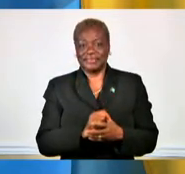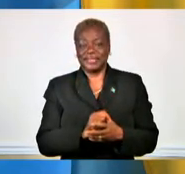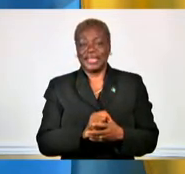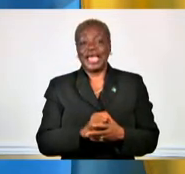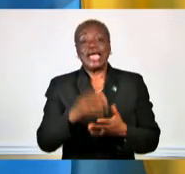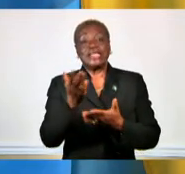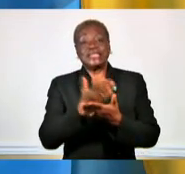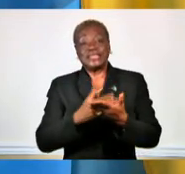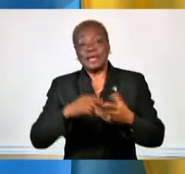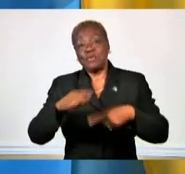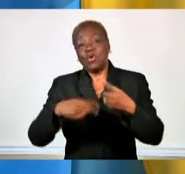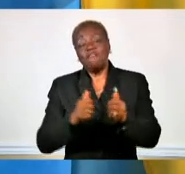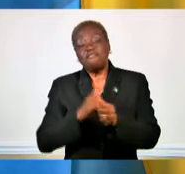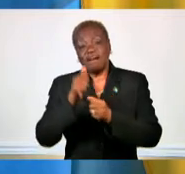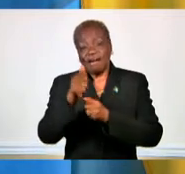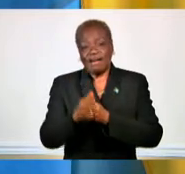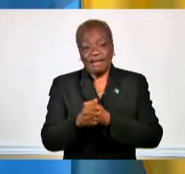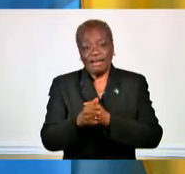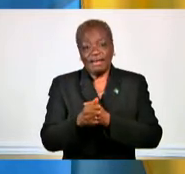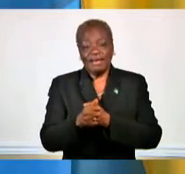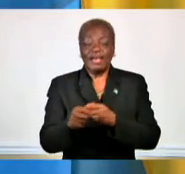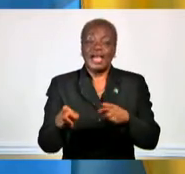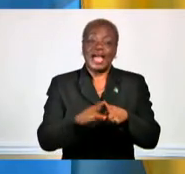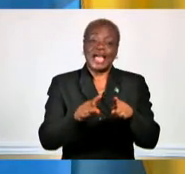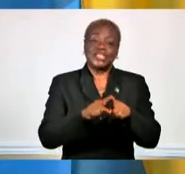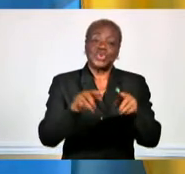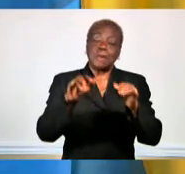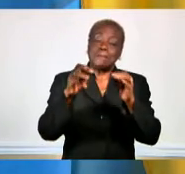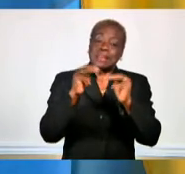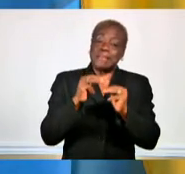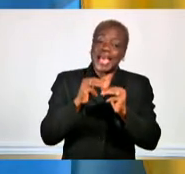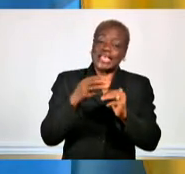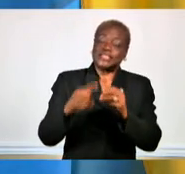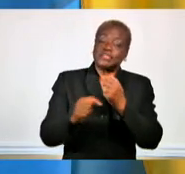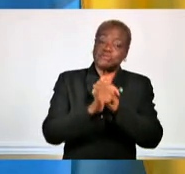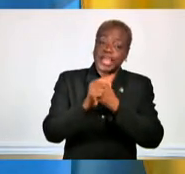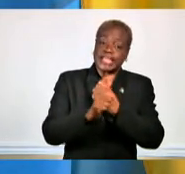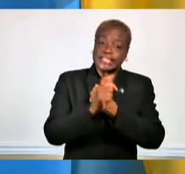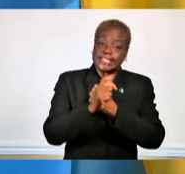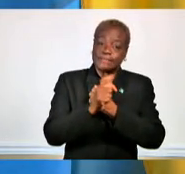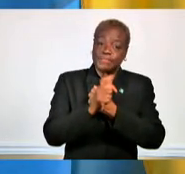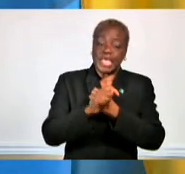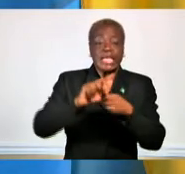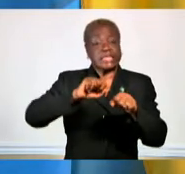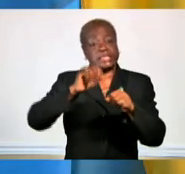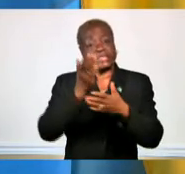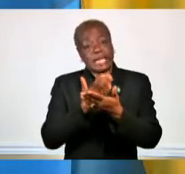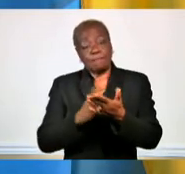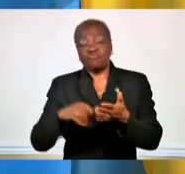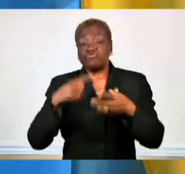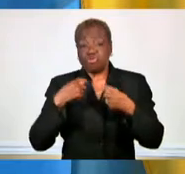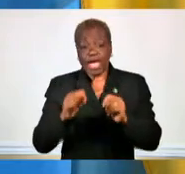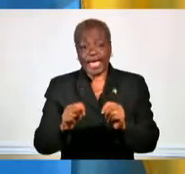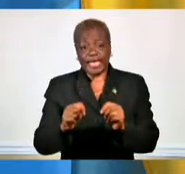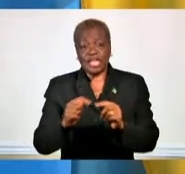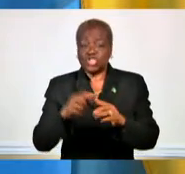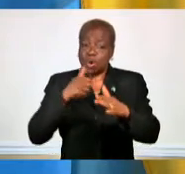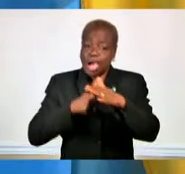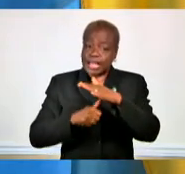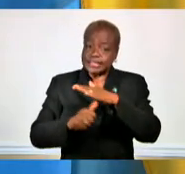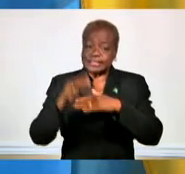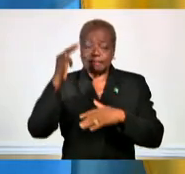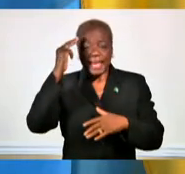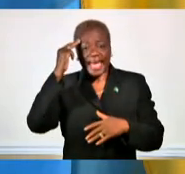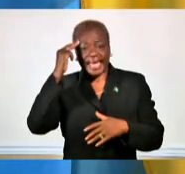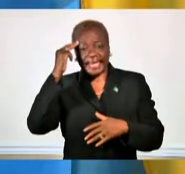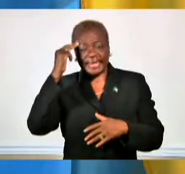Some even go so far as to minimize the threat. Some try to undermine